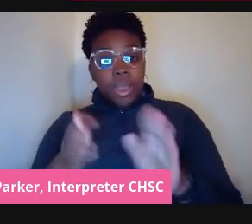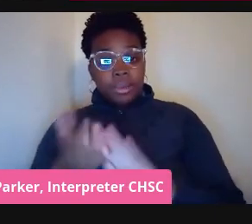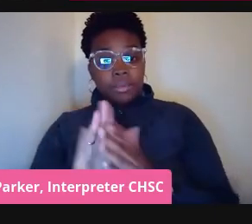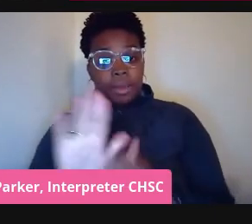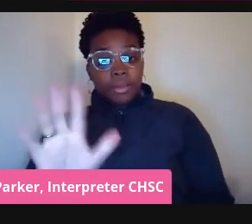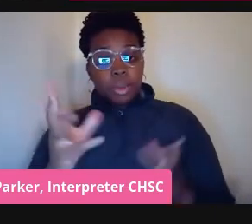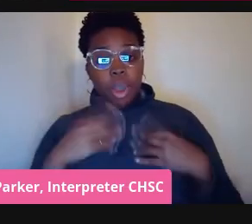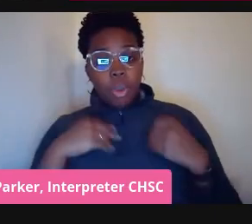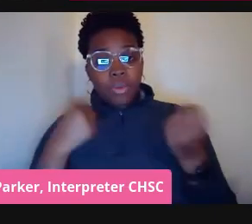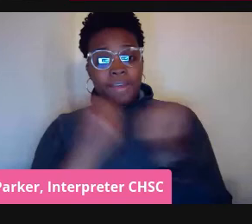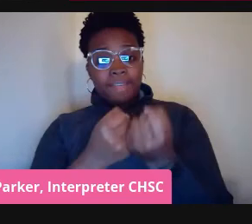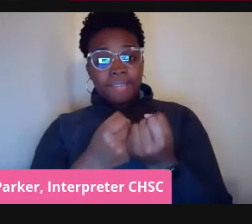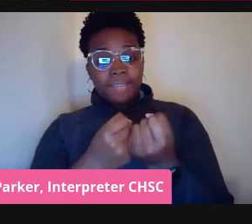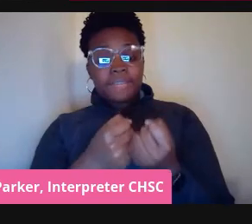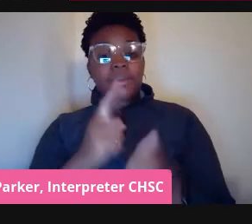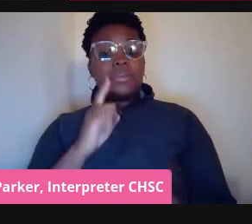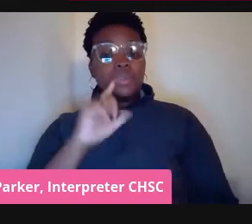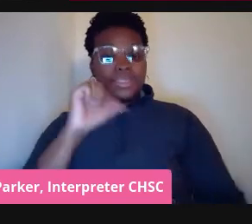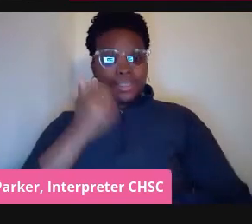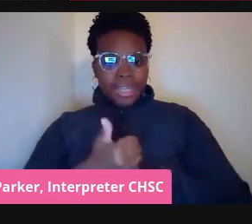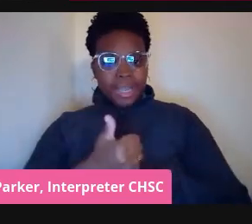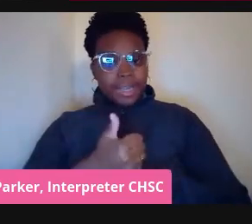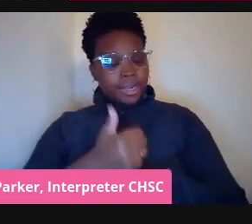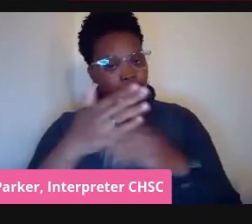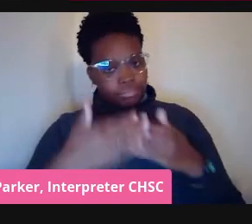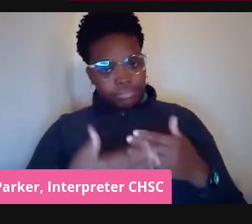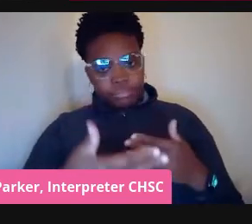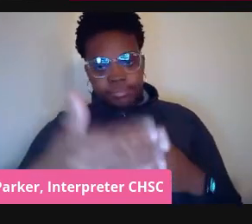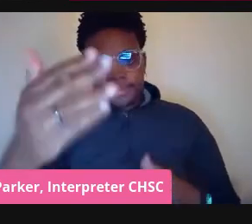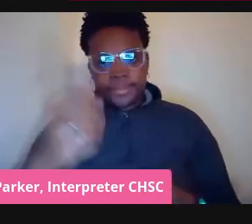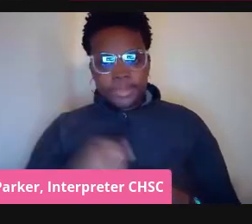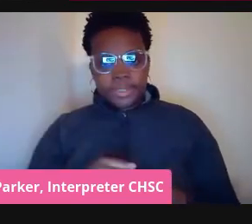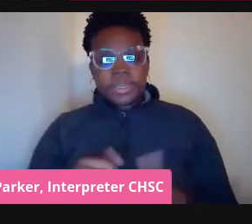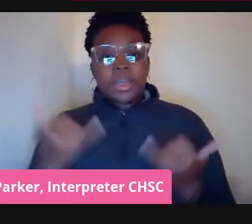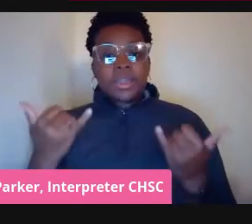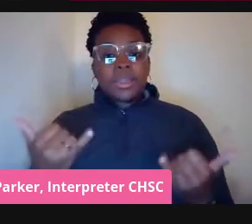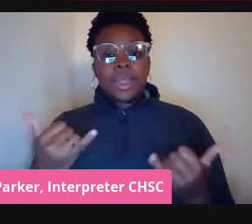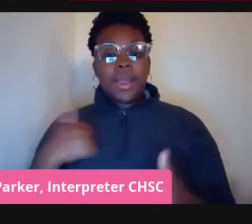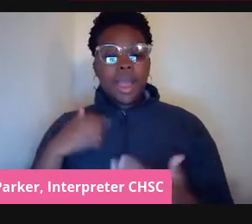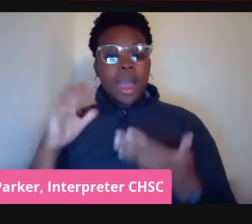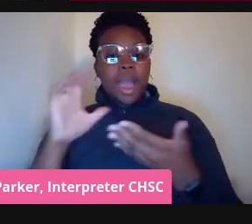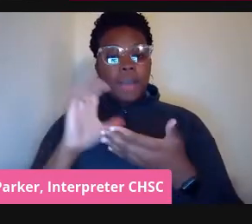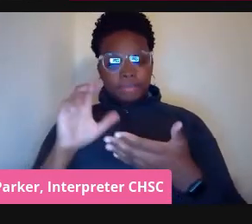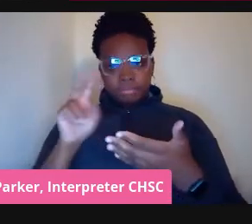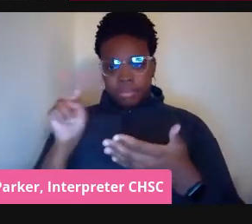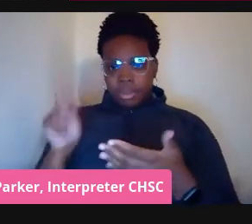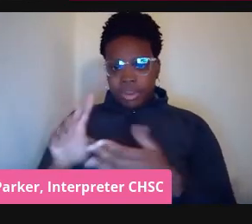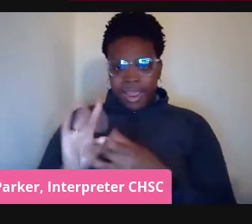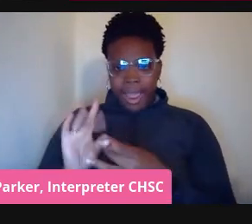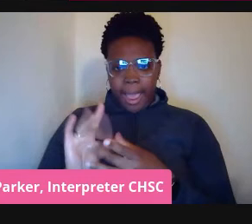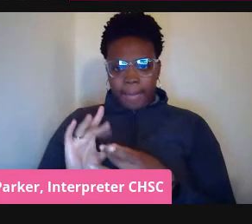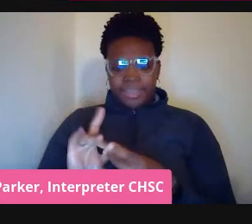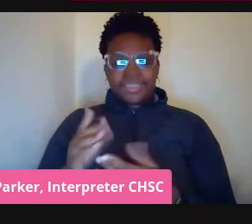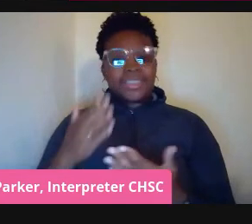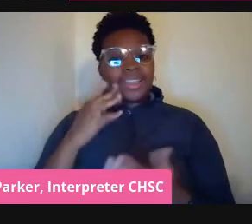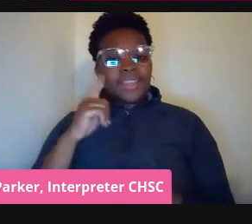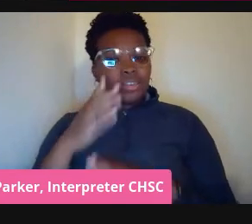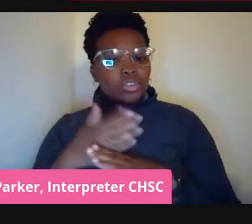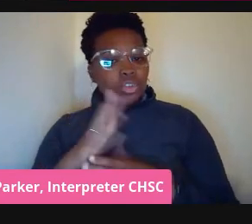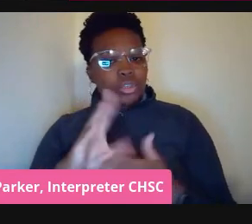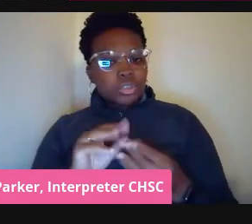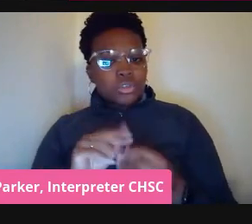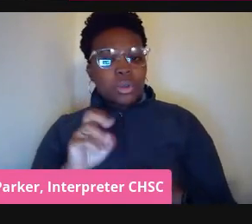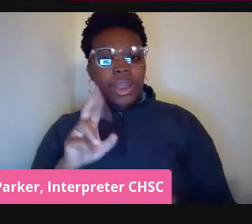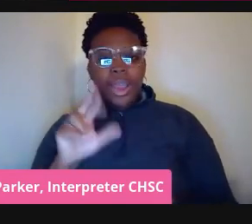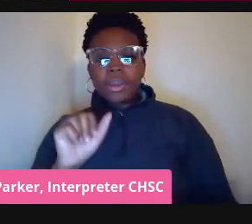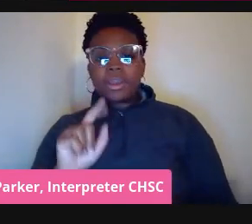advocate really sets that whole thing in motion. And right now, I'm looking at the comments and it's just, thanks for sharing your story, Erica,